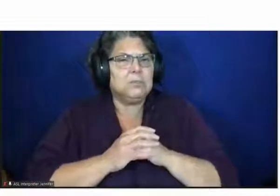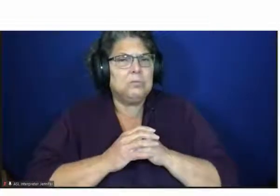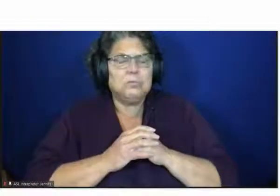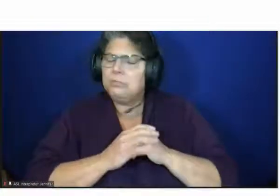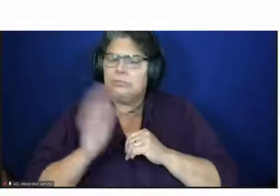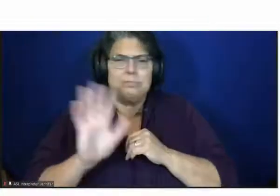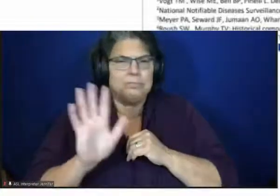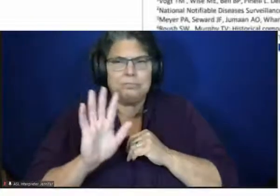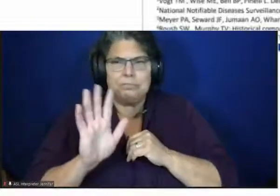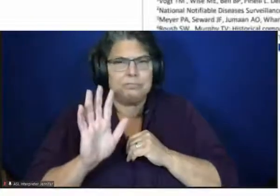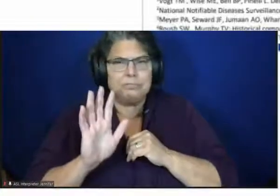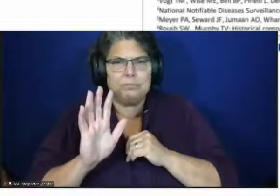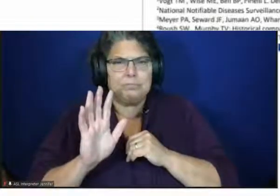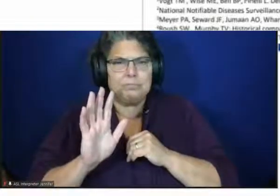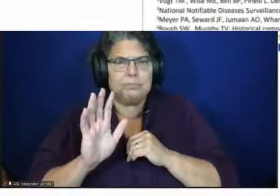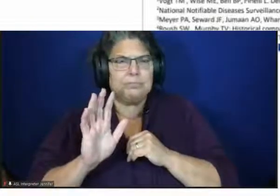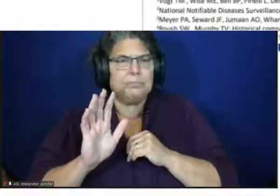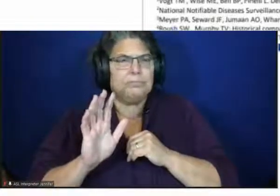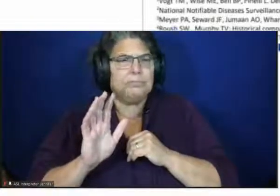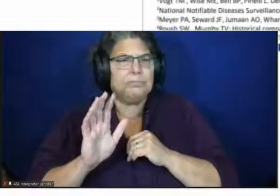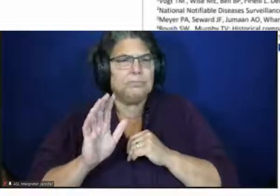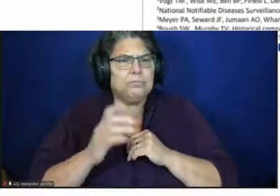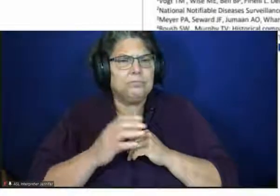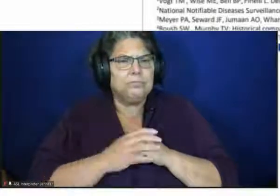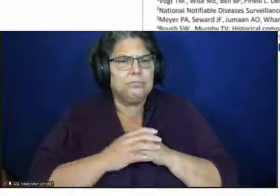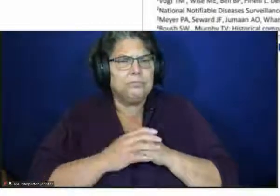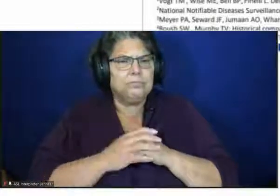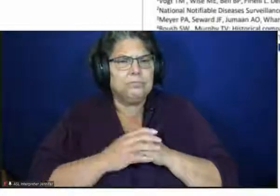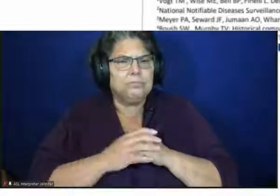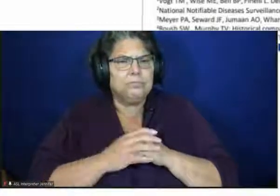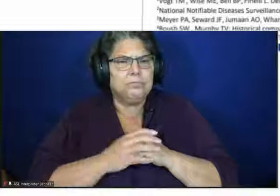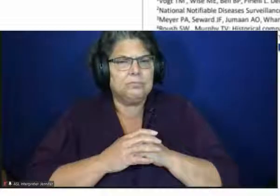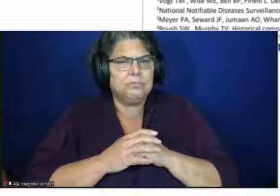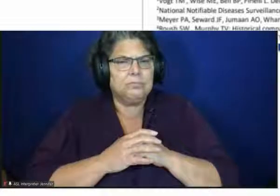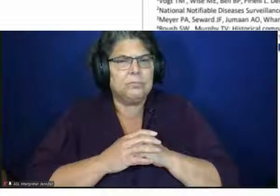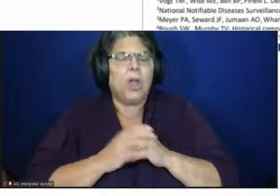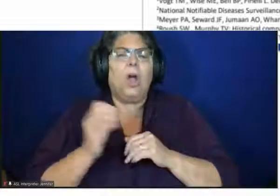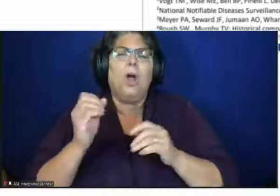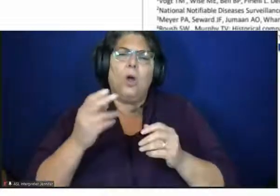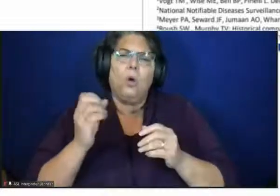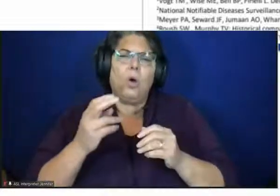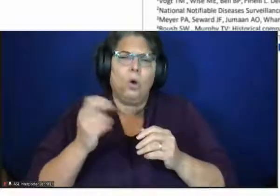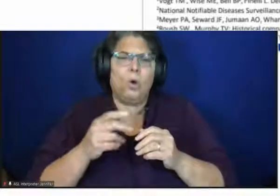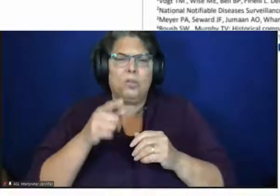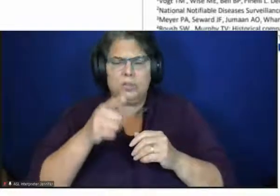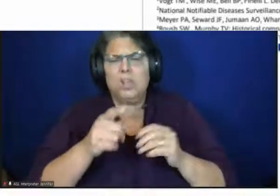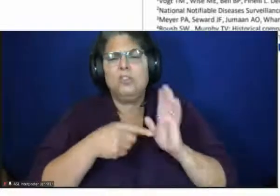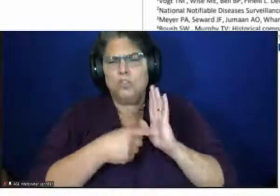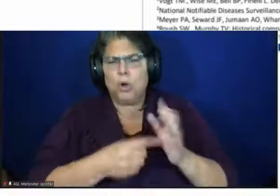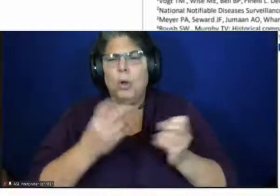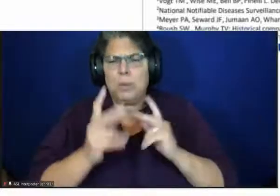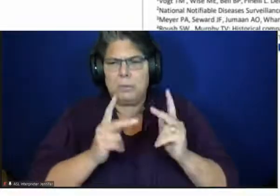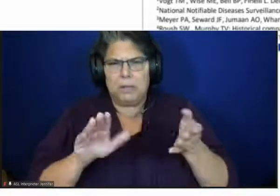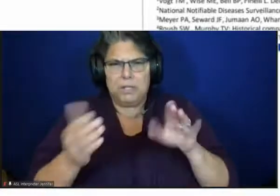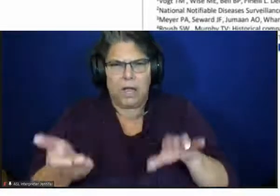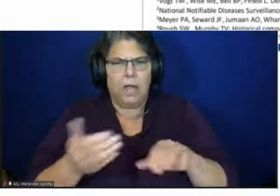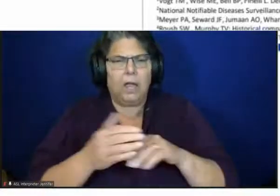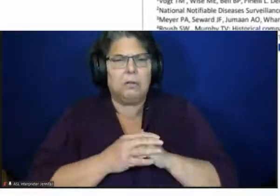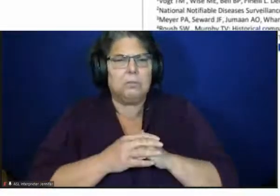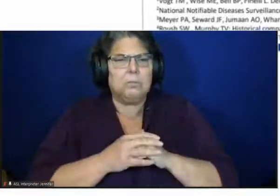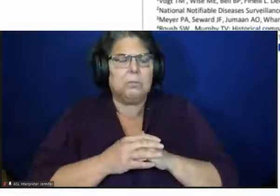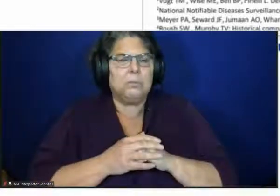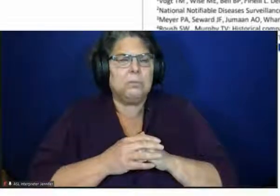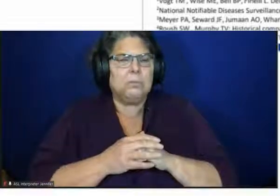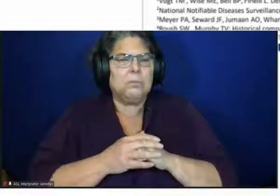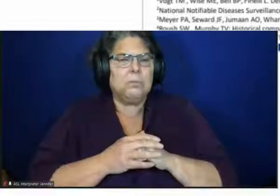Oh, I think we went one past. No, okay, these are the deaths, okay? So again,